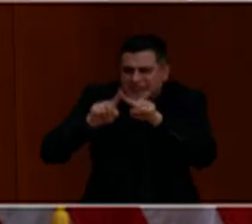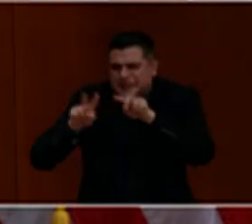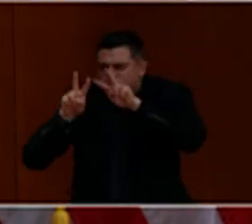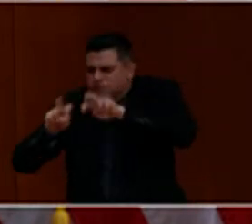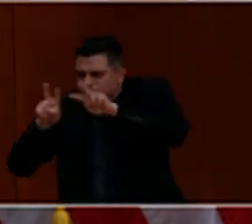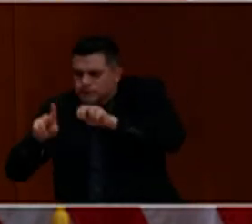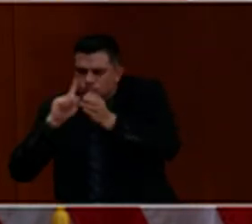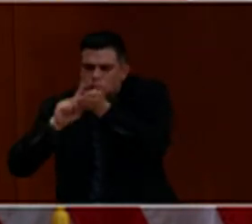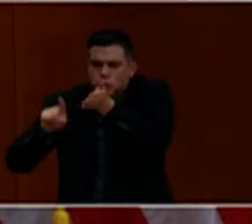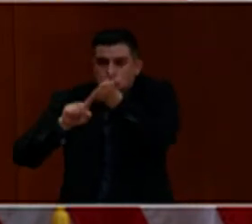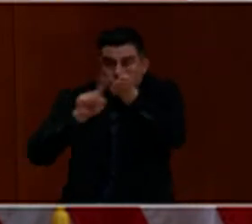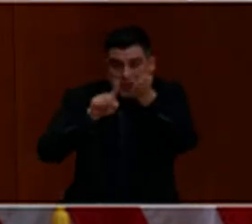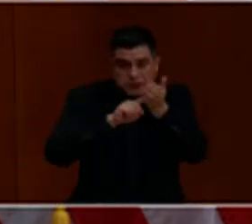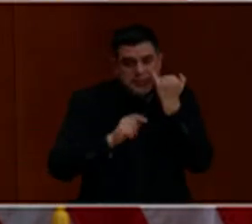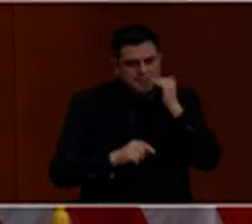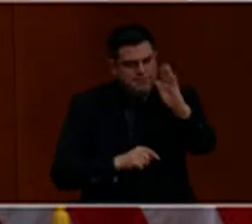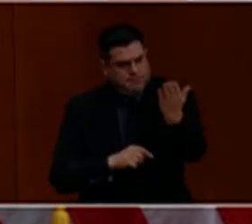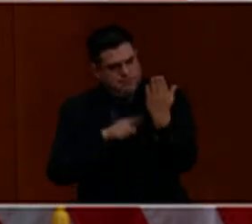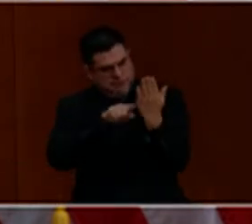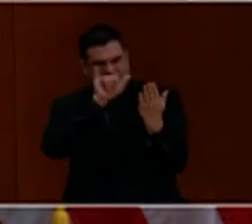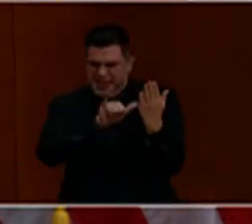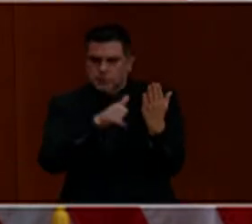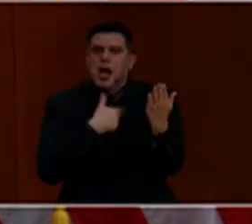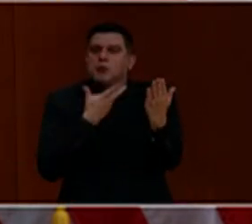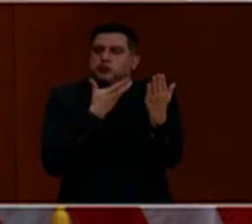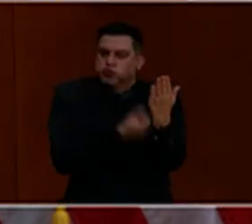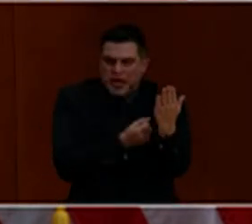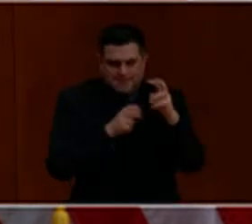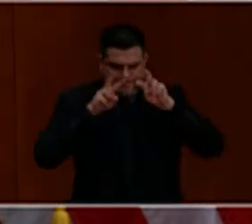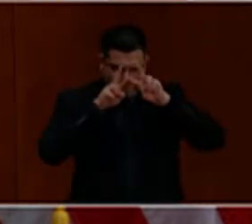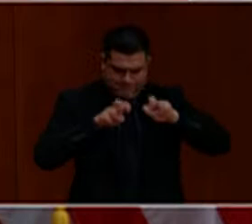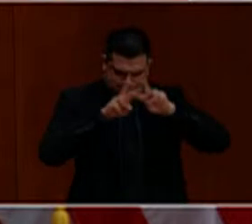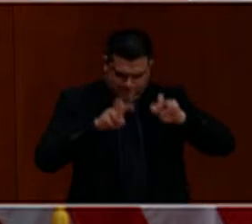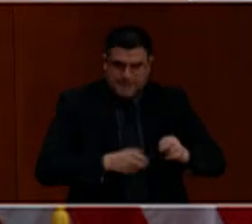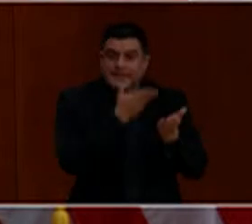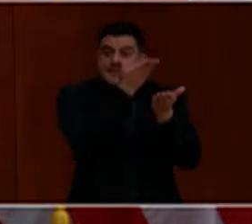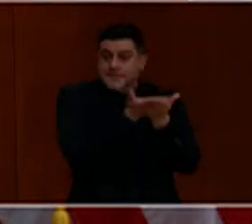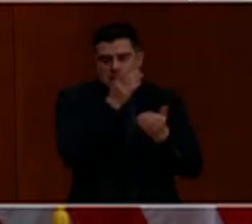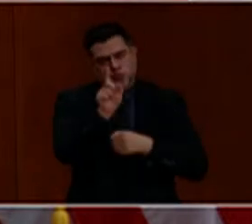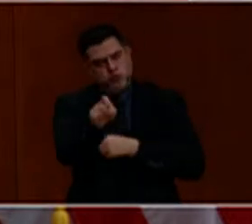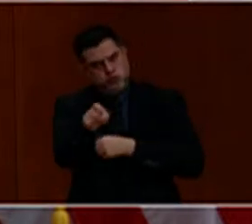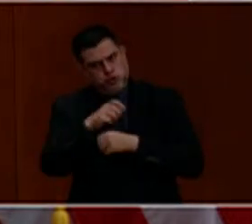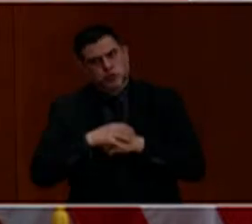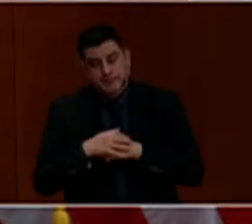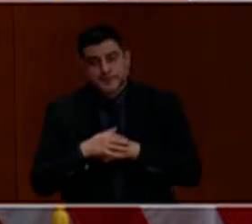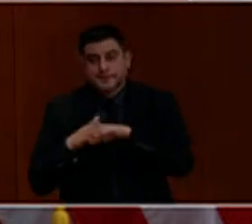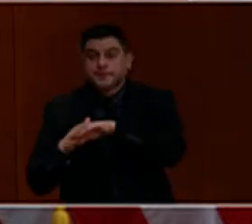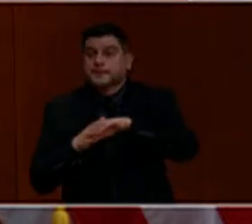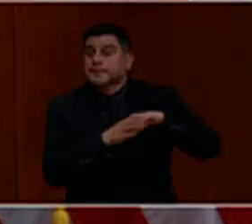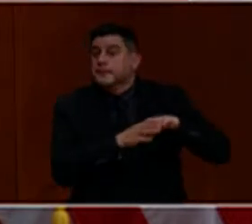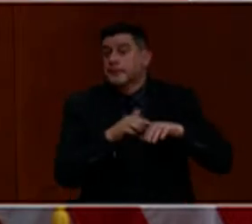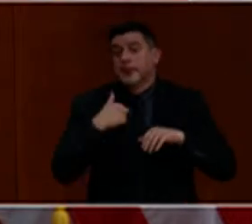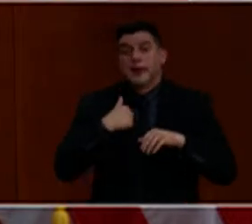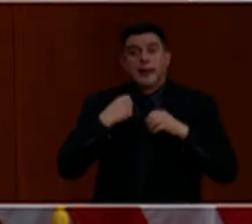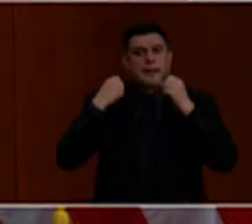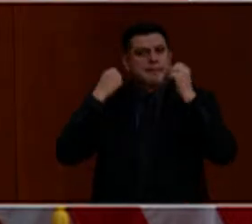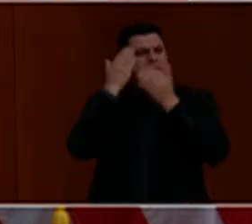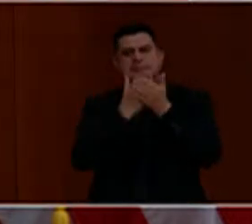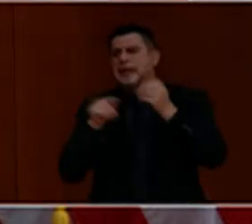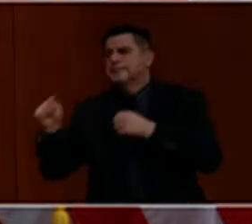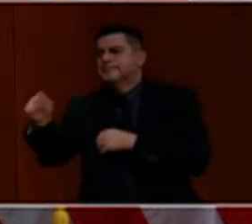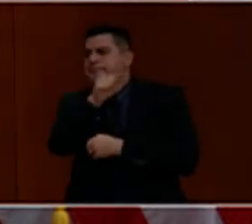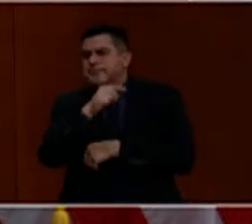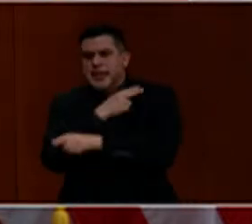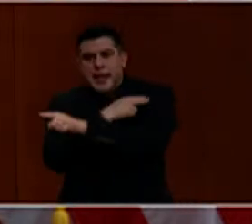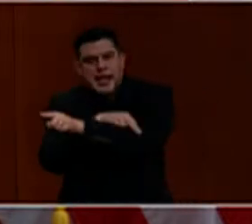the trends have continued to be positive. I had a number of conversations with CEOs of some of the major hospitals throughout the